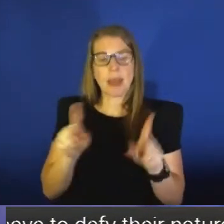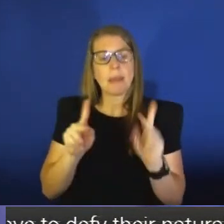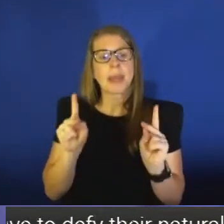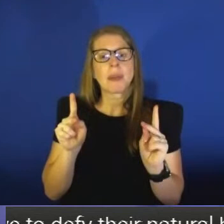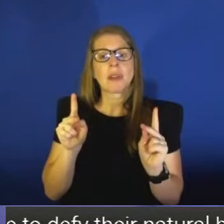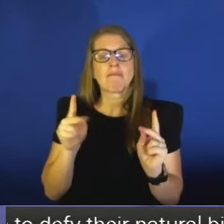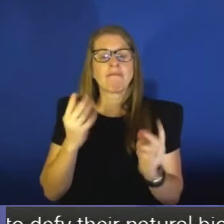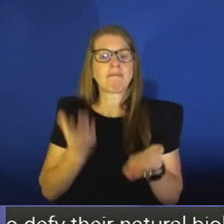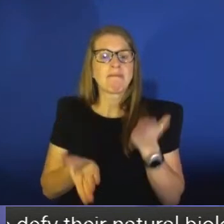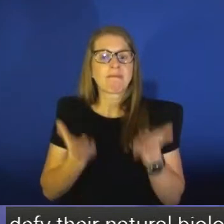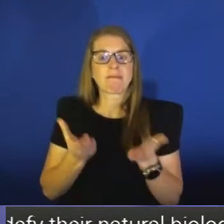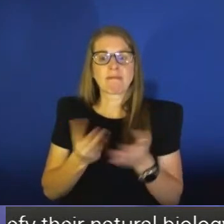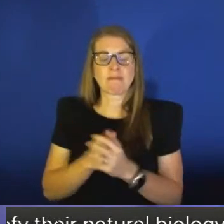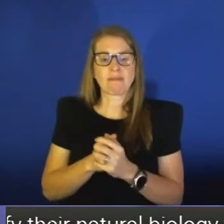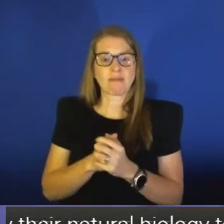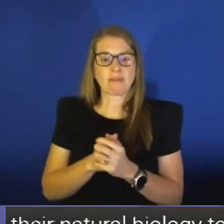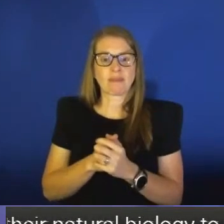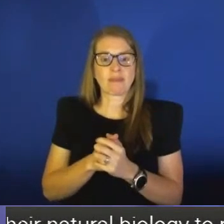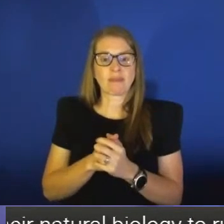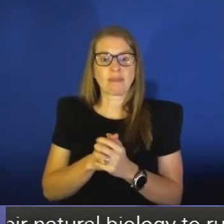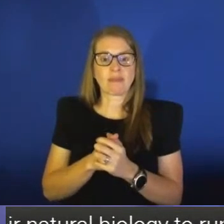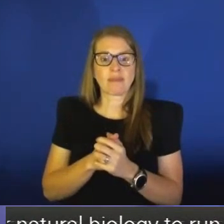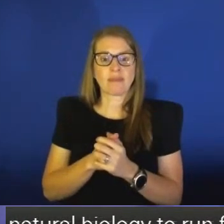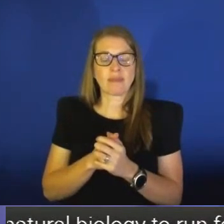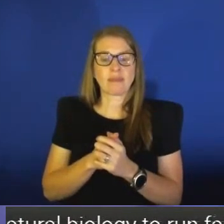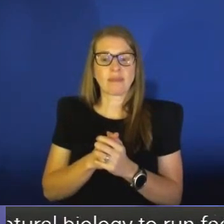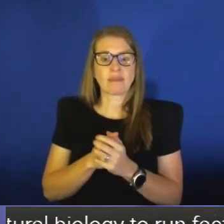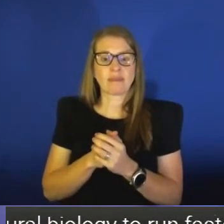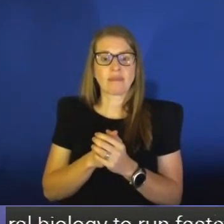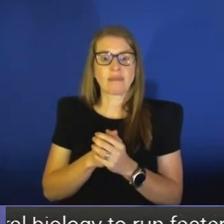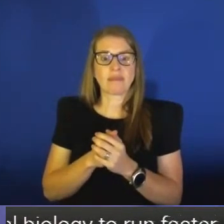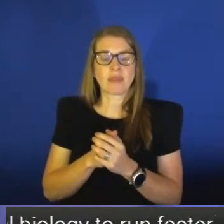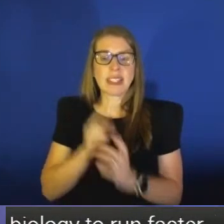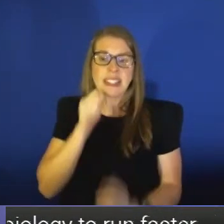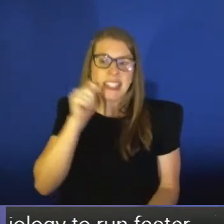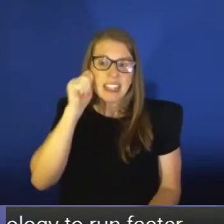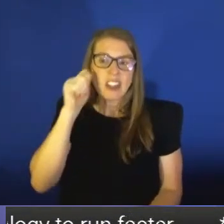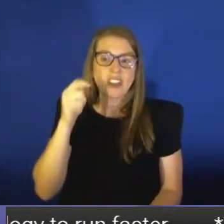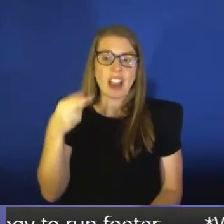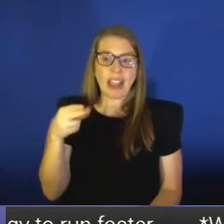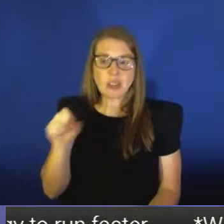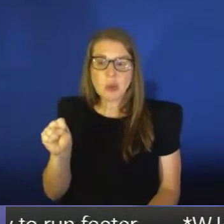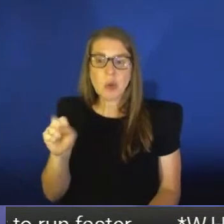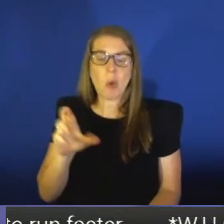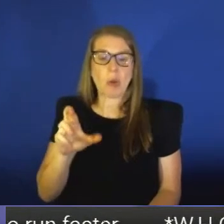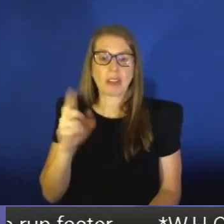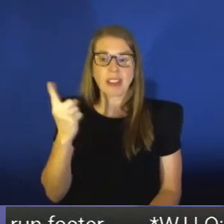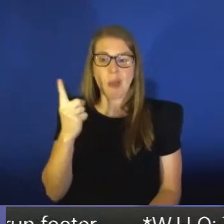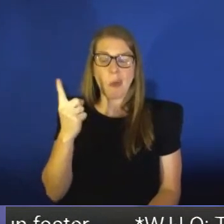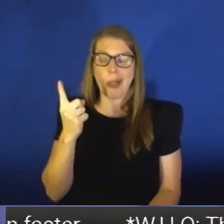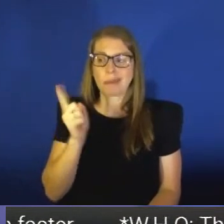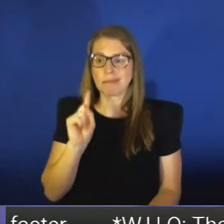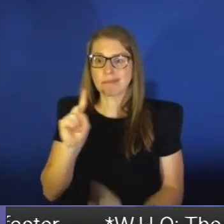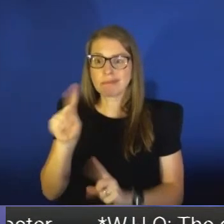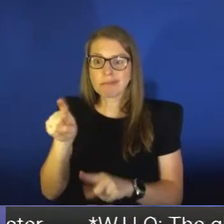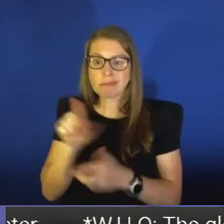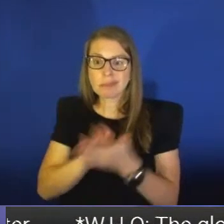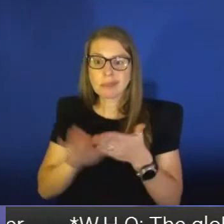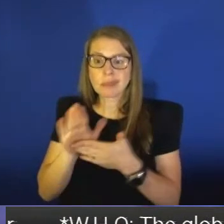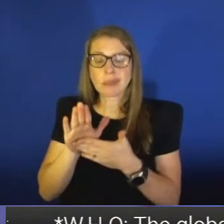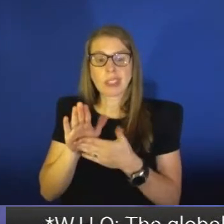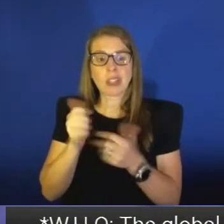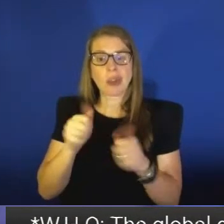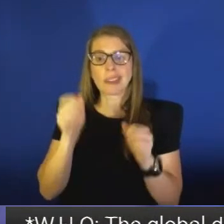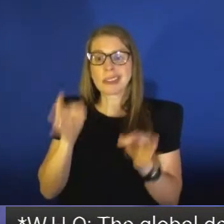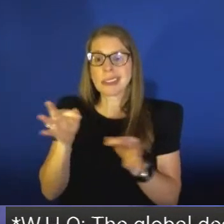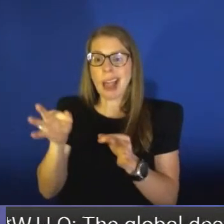a up-and-coming kid or teenager or high schooler or someone going into college and they're trying to make a decision on the path to take for nursing, kind of